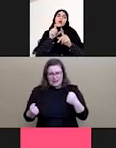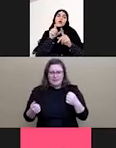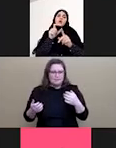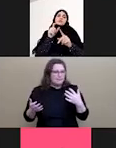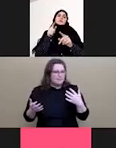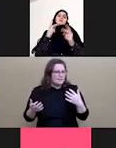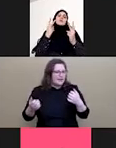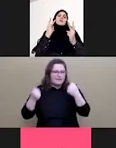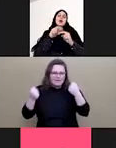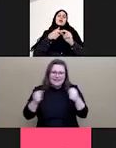important information, which is